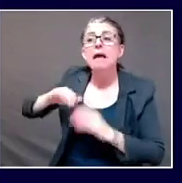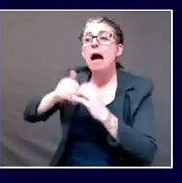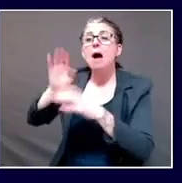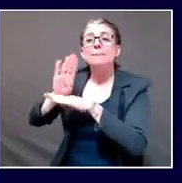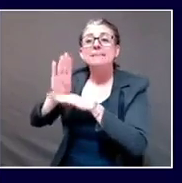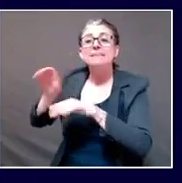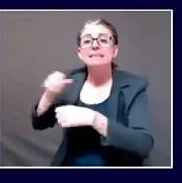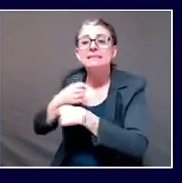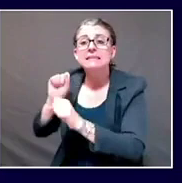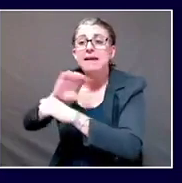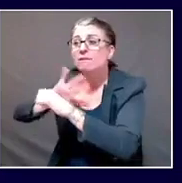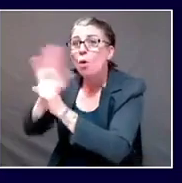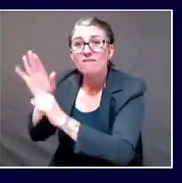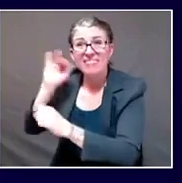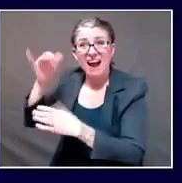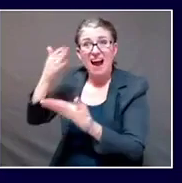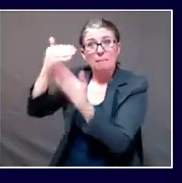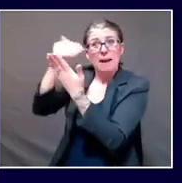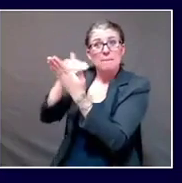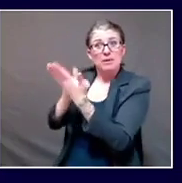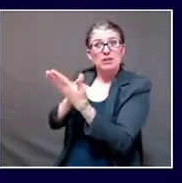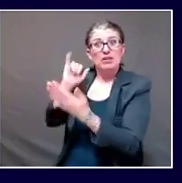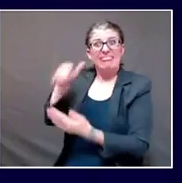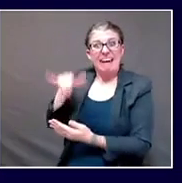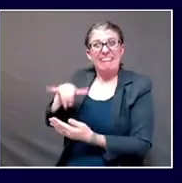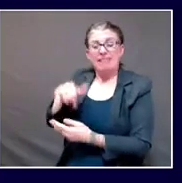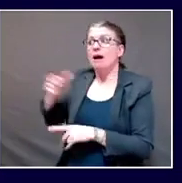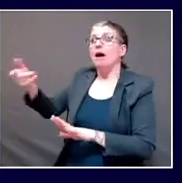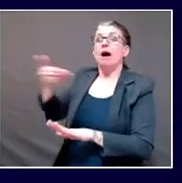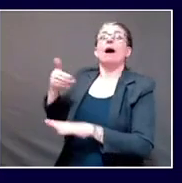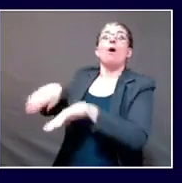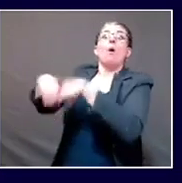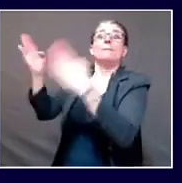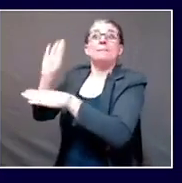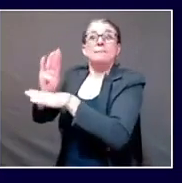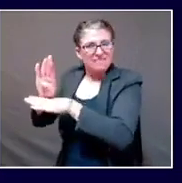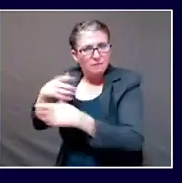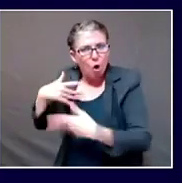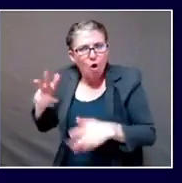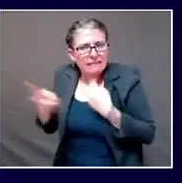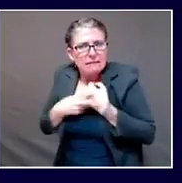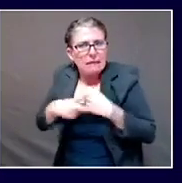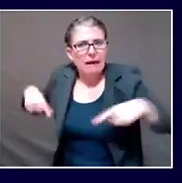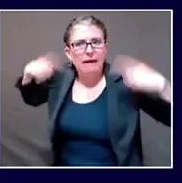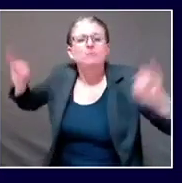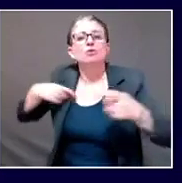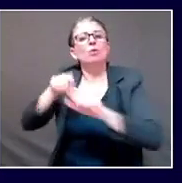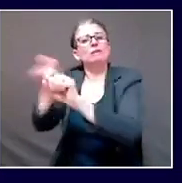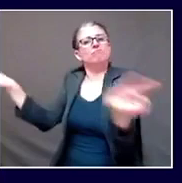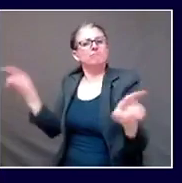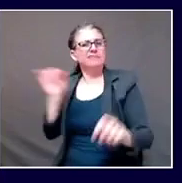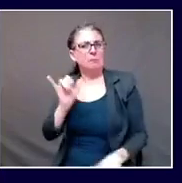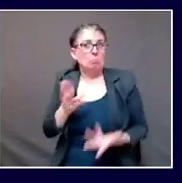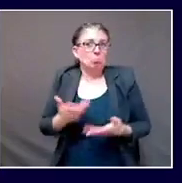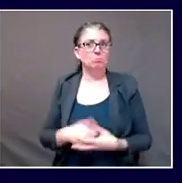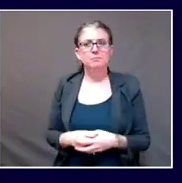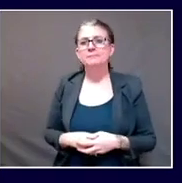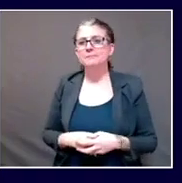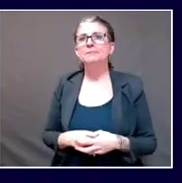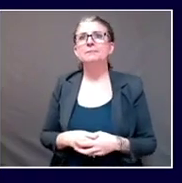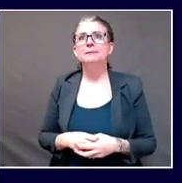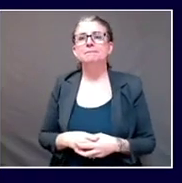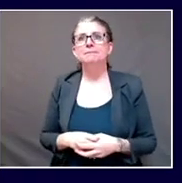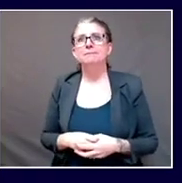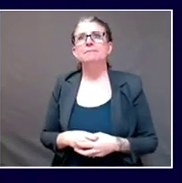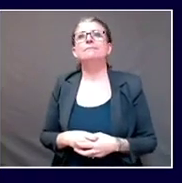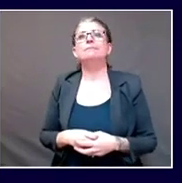Dr. Shah, I, I have a few questions from listeners. I'll do one today, but, uh, a listener is wondering about what you've said